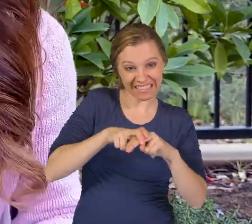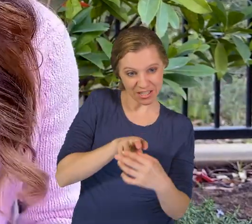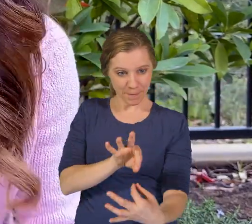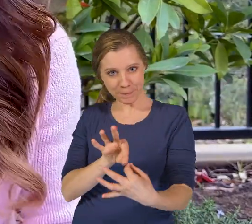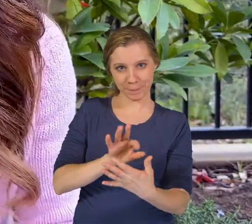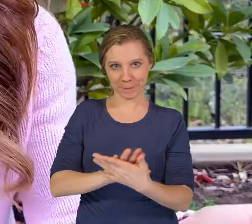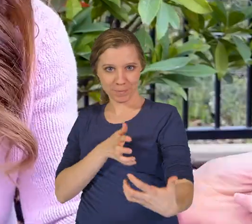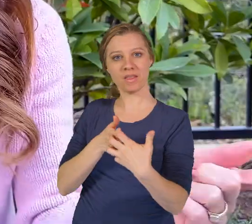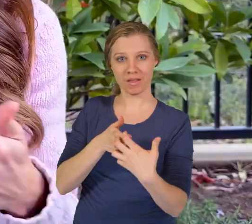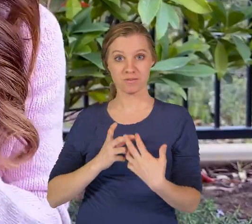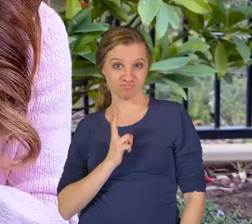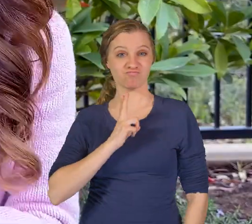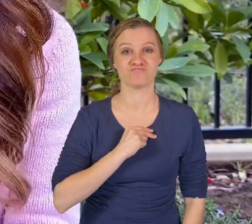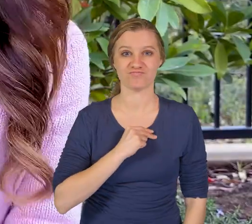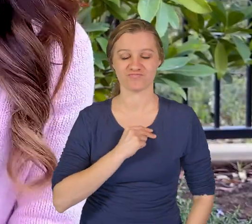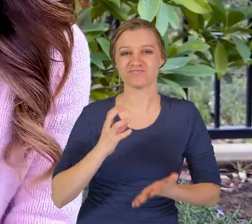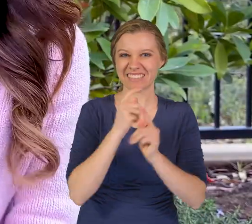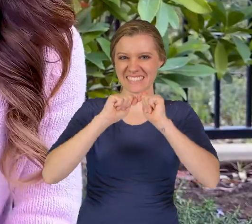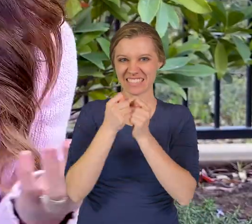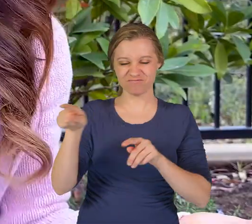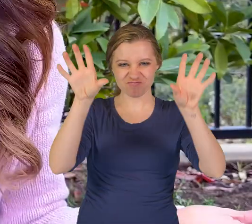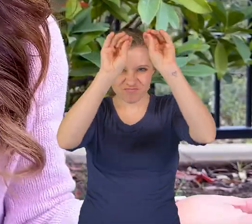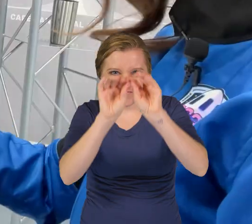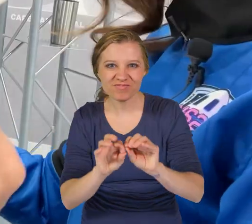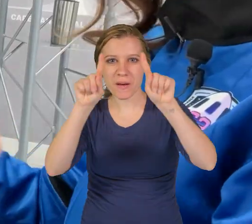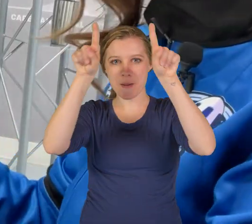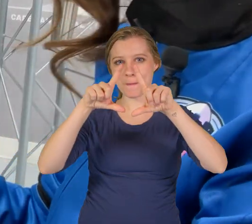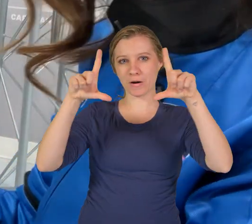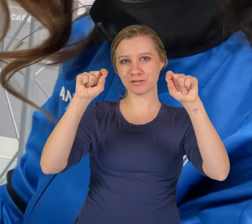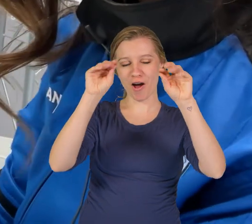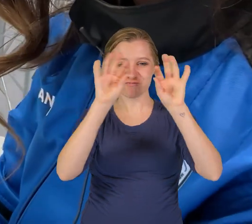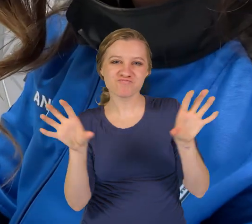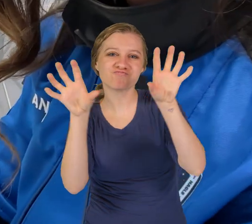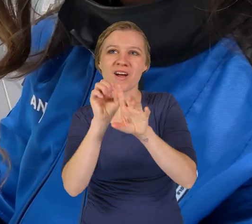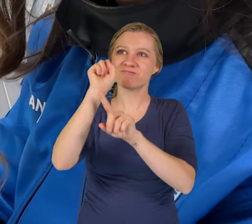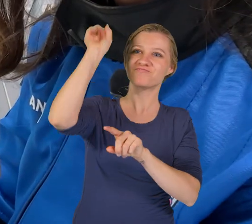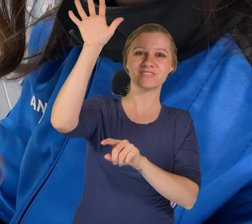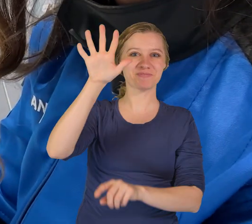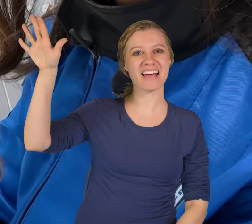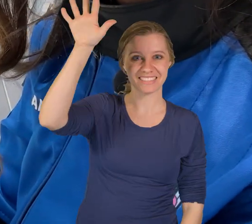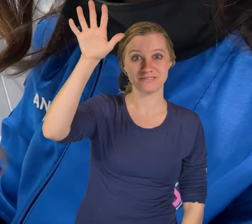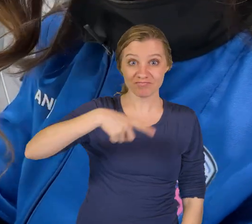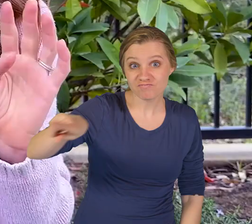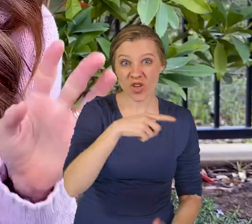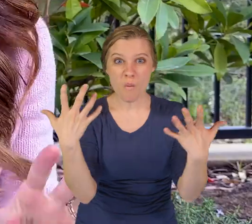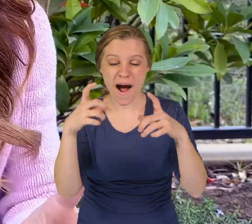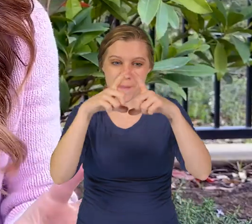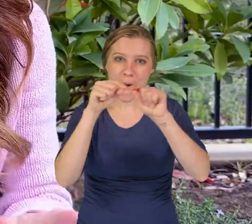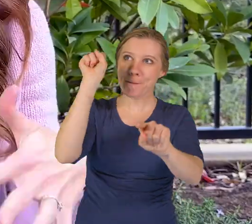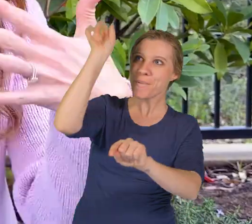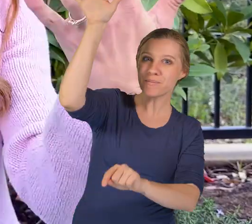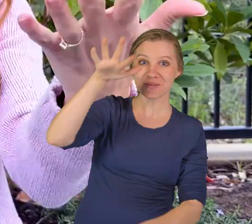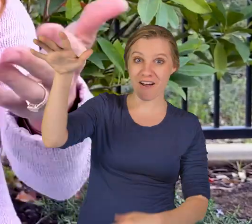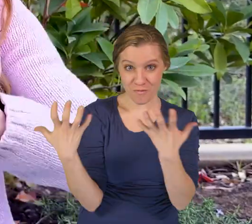mastered, seat customized, and bio button in position, the team and I got to decorate postcards that would be flown in space. And if anyone